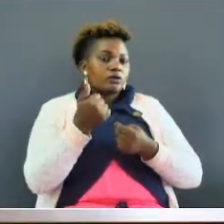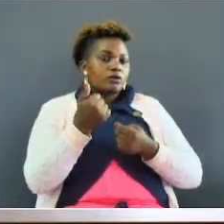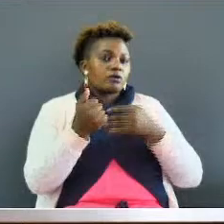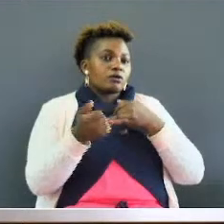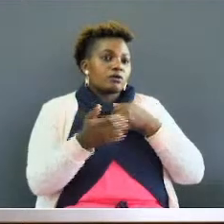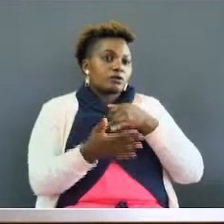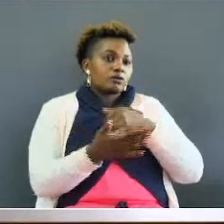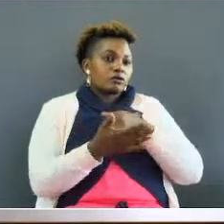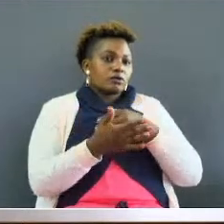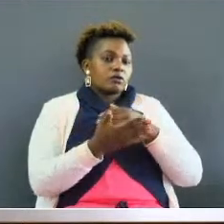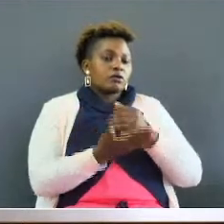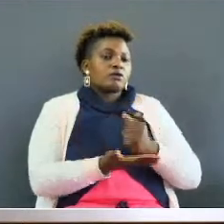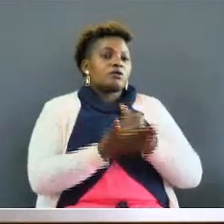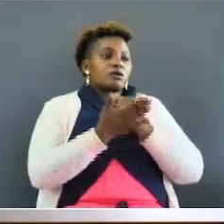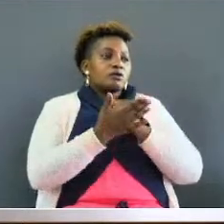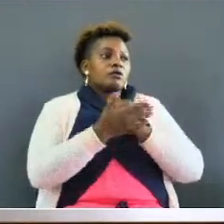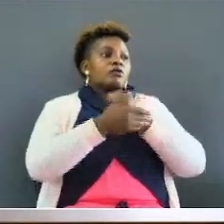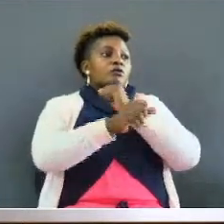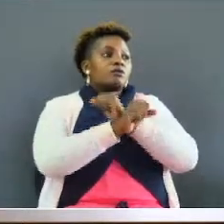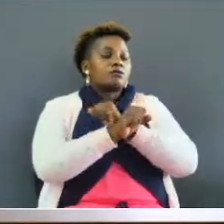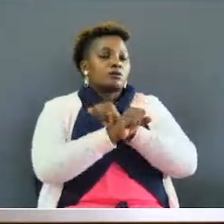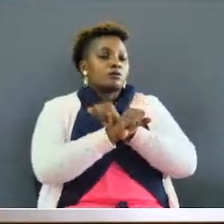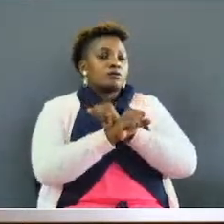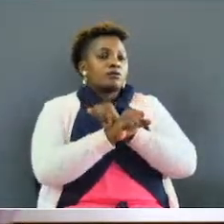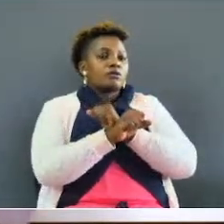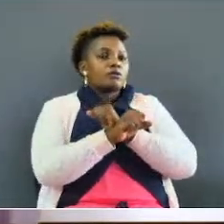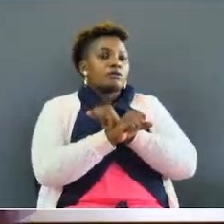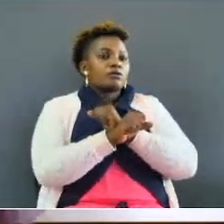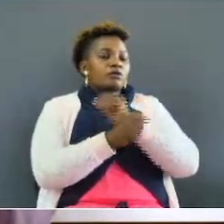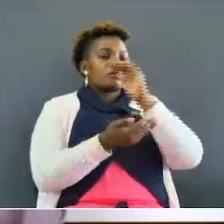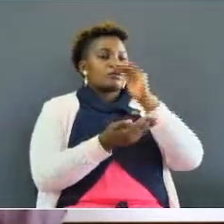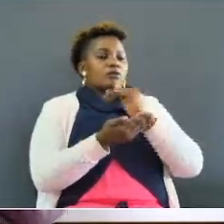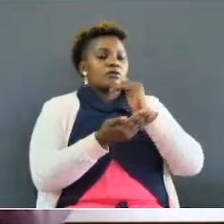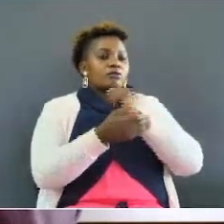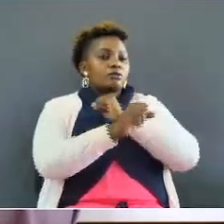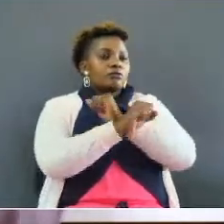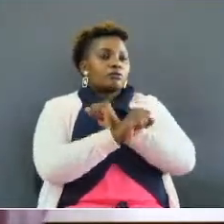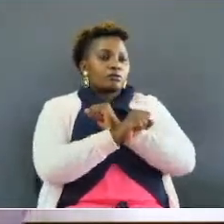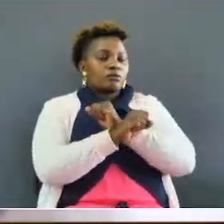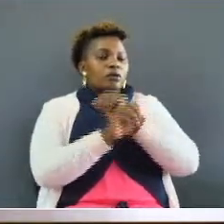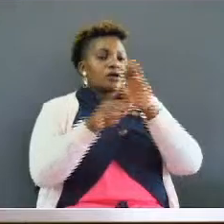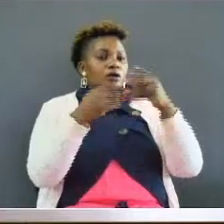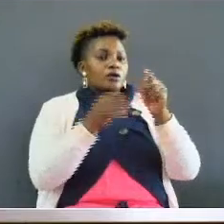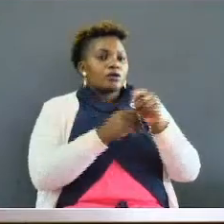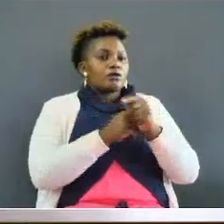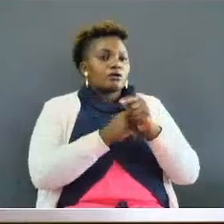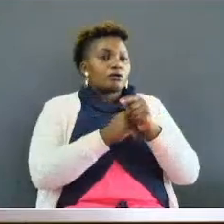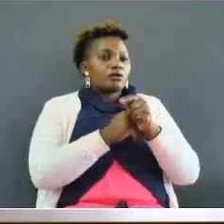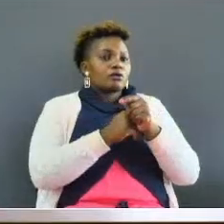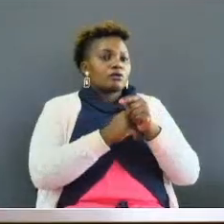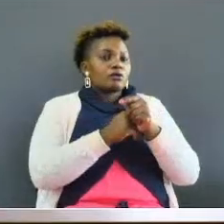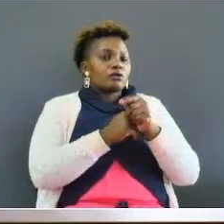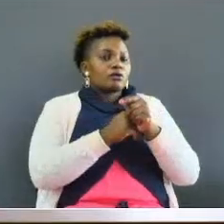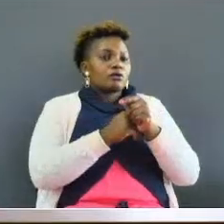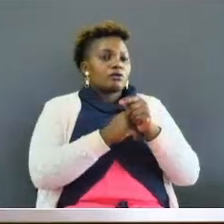it helps and protects you. Whatever degree of protection it gives you, it is important.